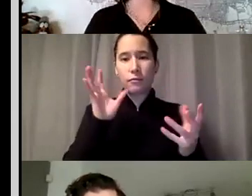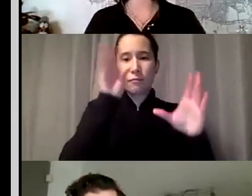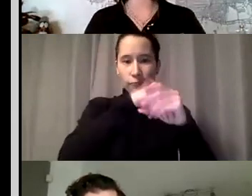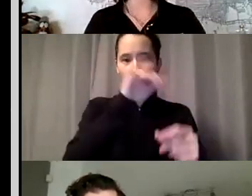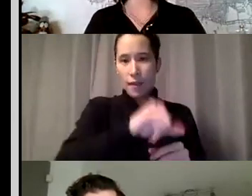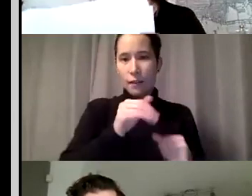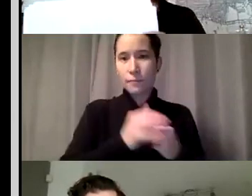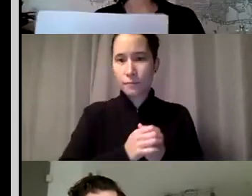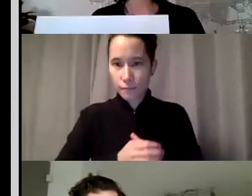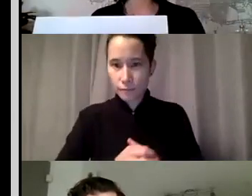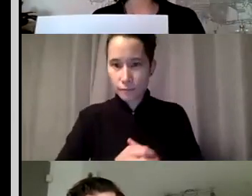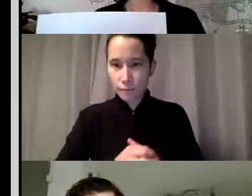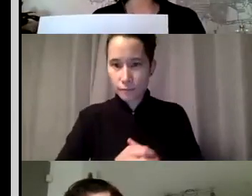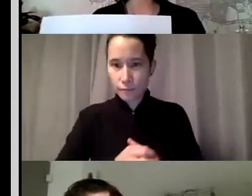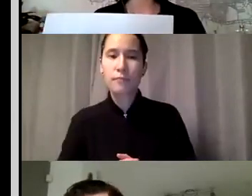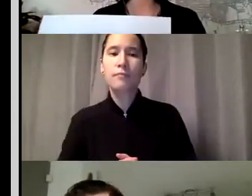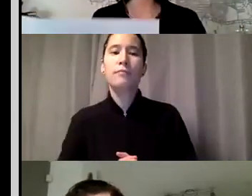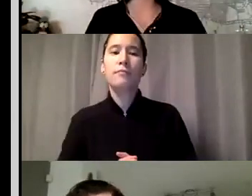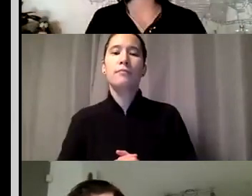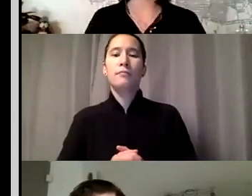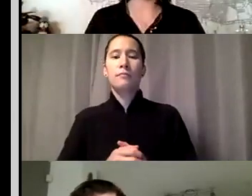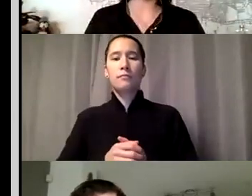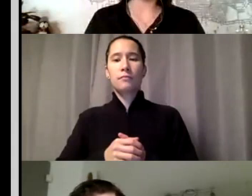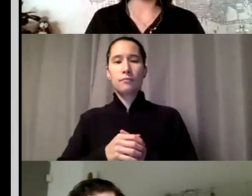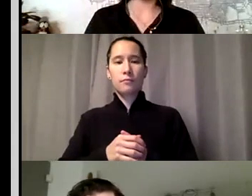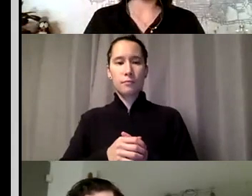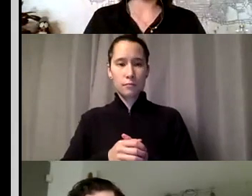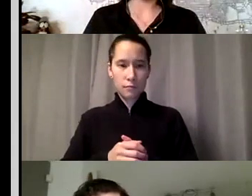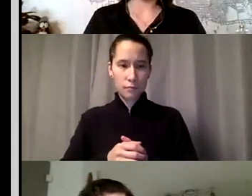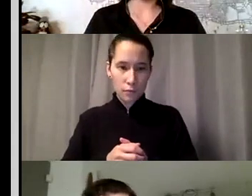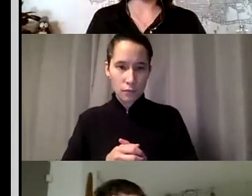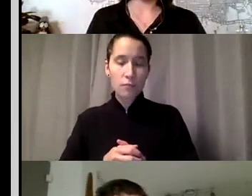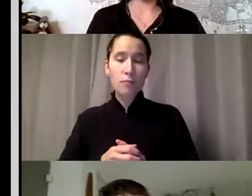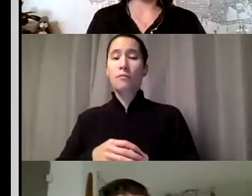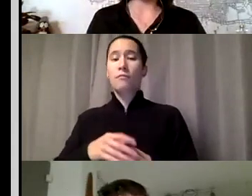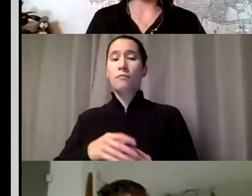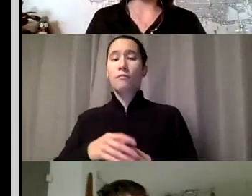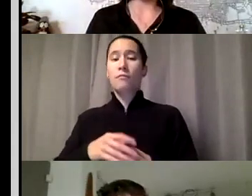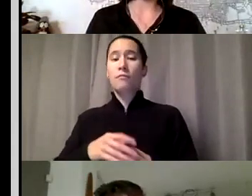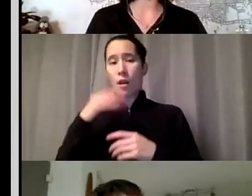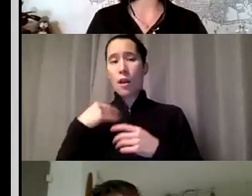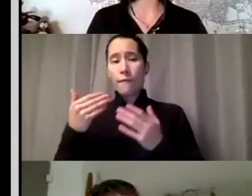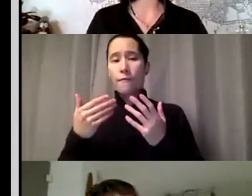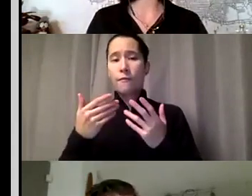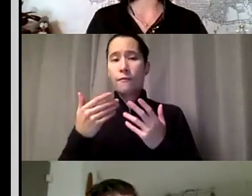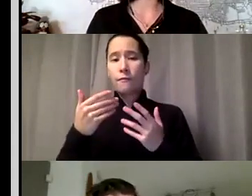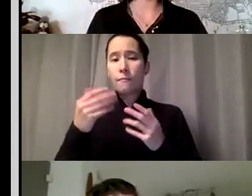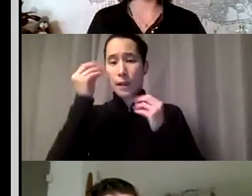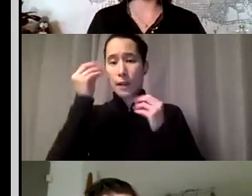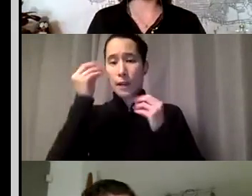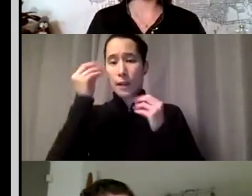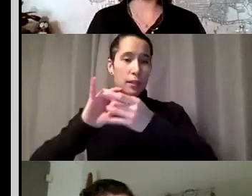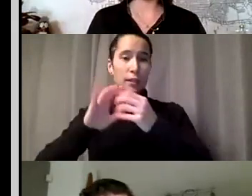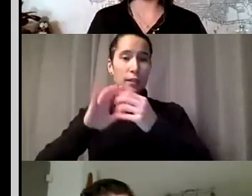in a space under what is allowed for adult sport. That is still being